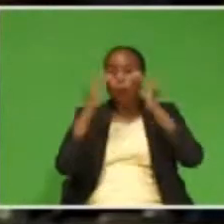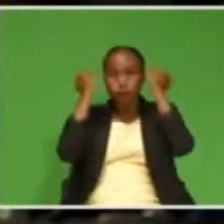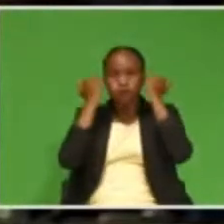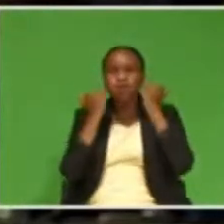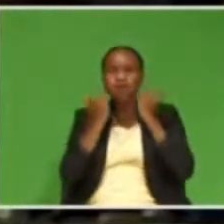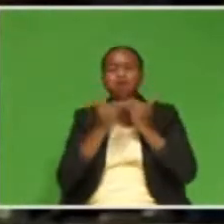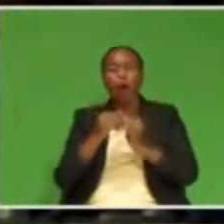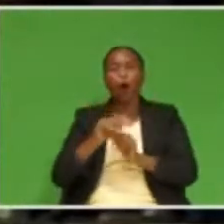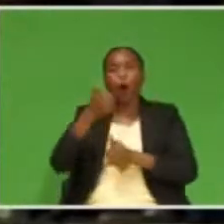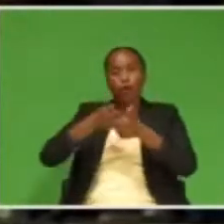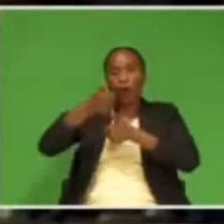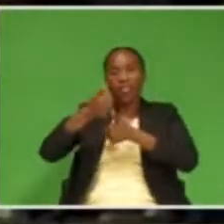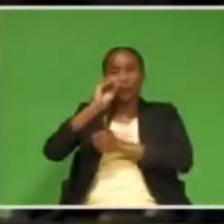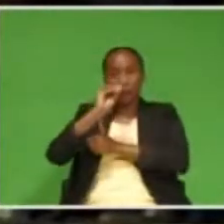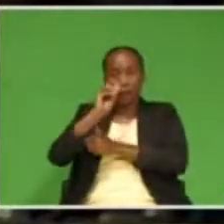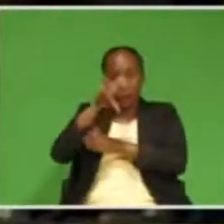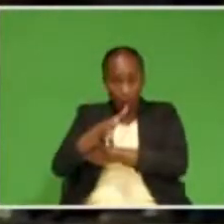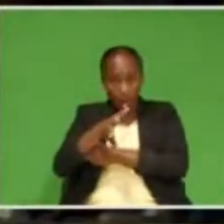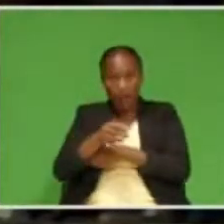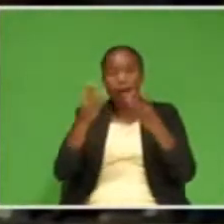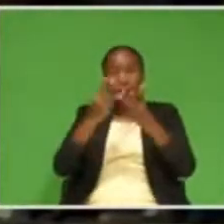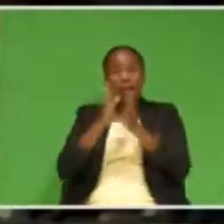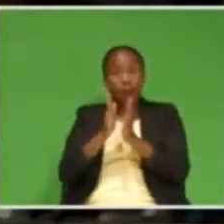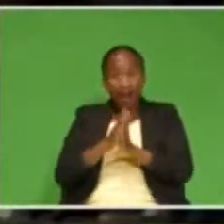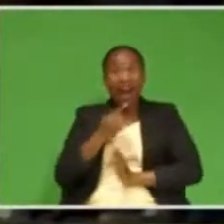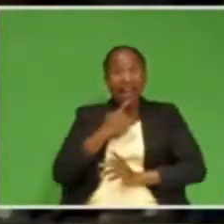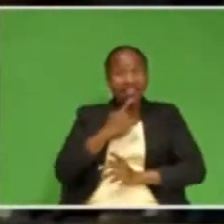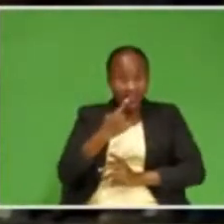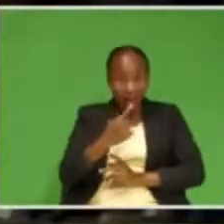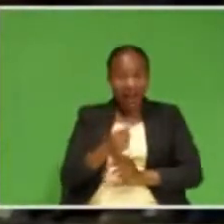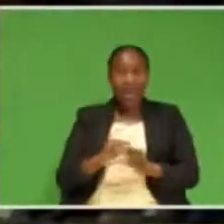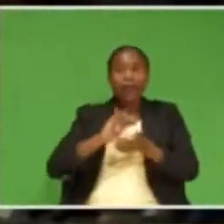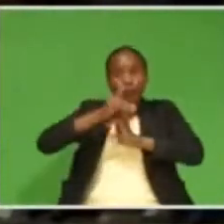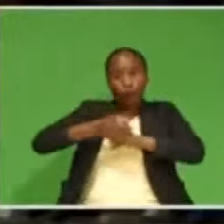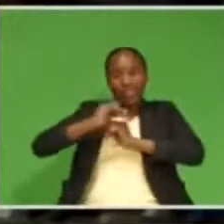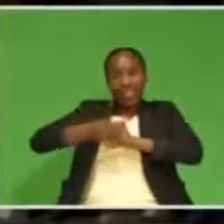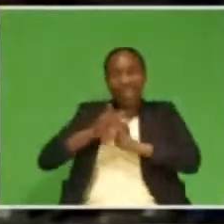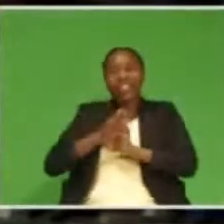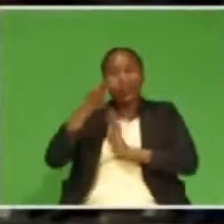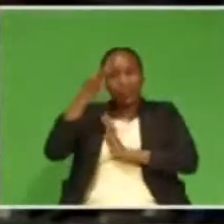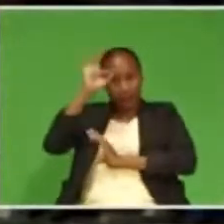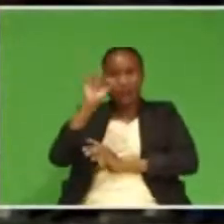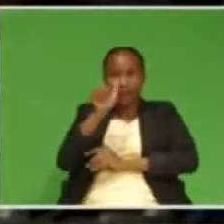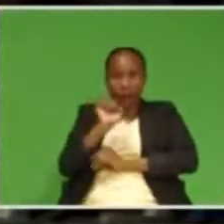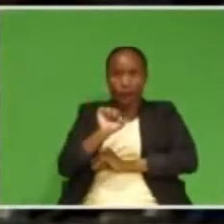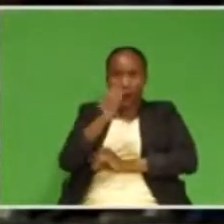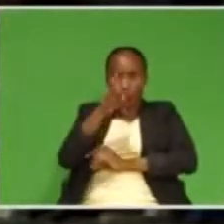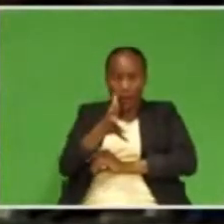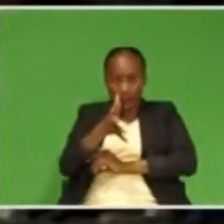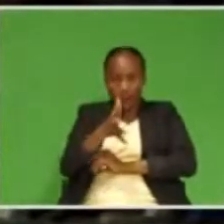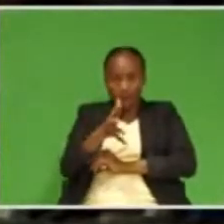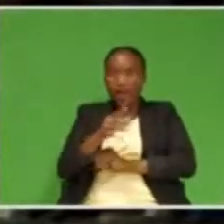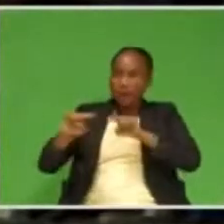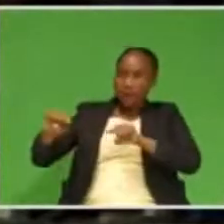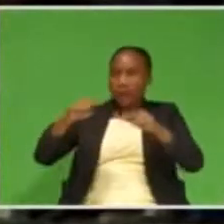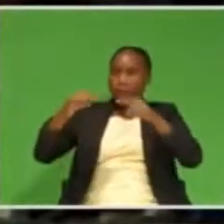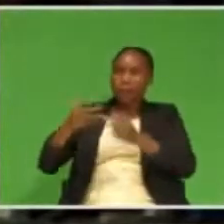people will be able to count on the protection of the state. by fighting economic